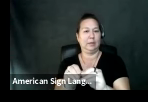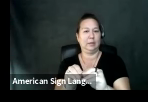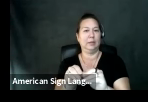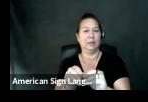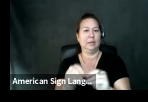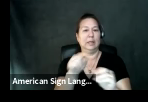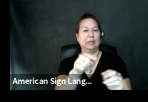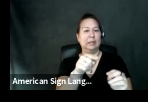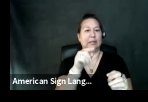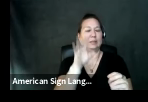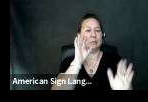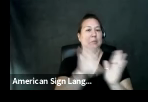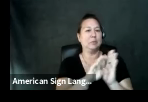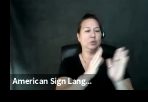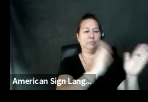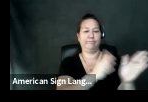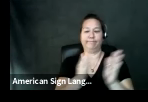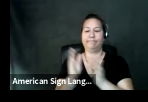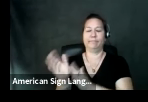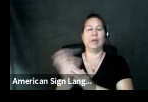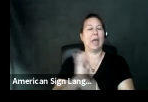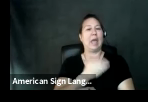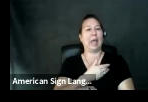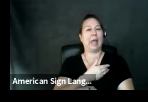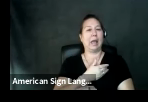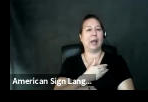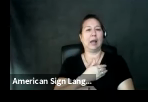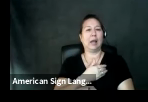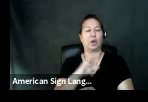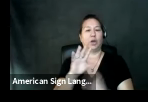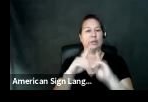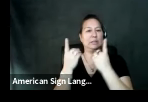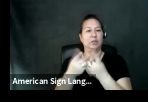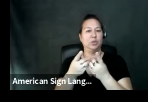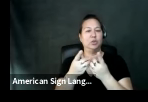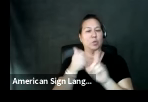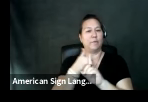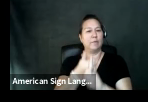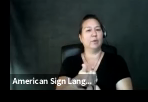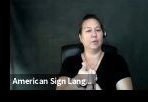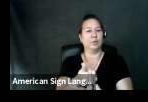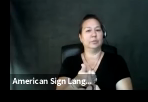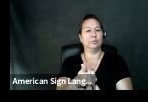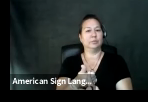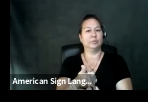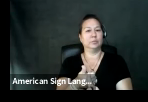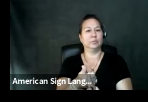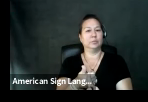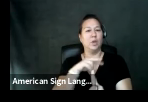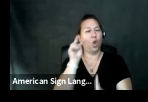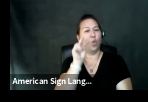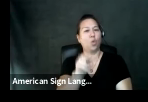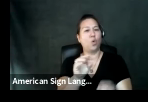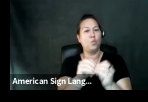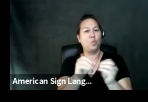graphics that our district has developed that we really try to follow. And so we're going to take a closer look into this, and I'm going